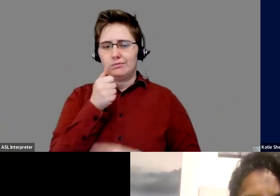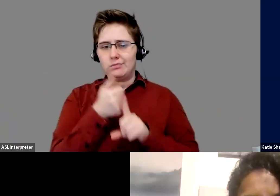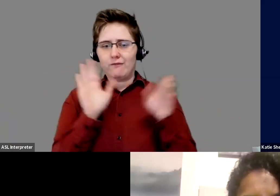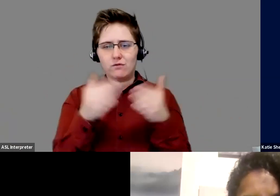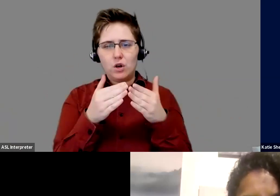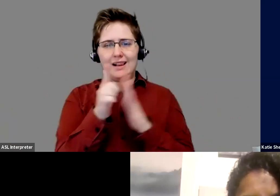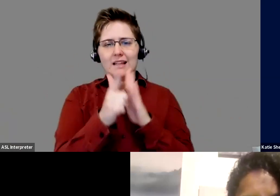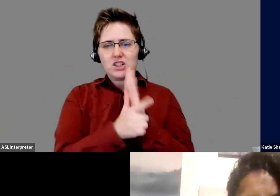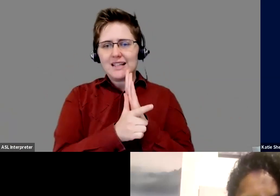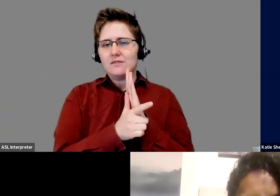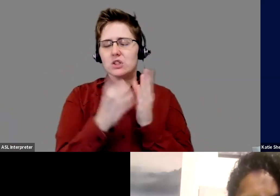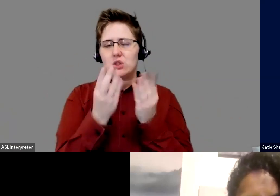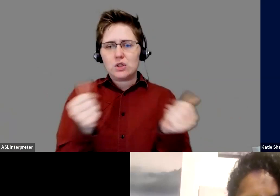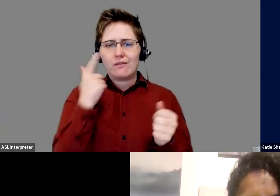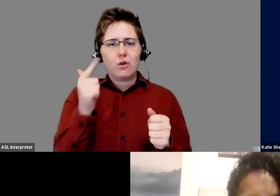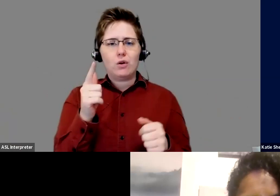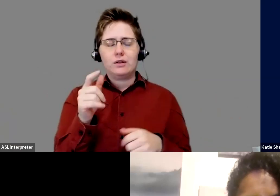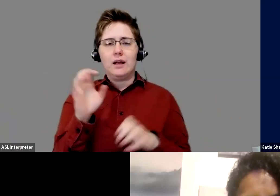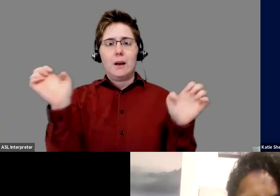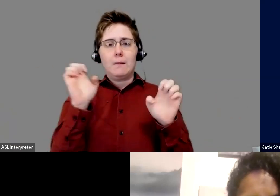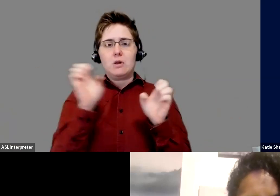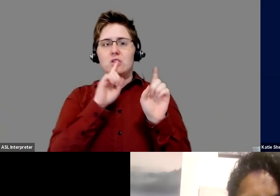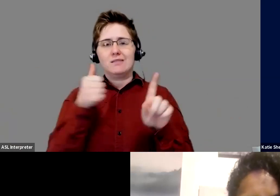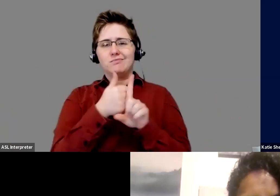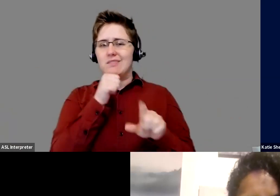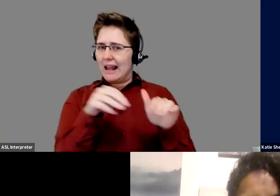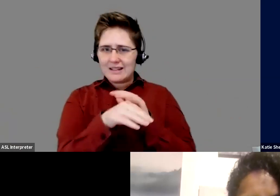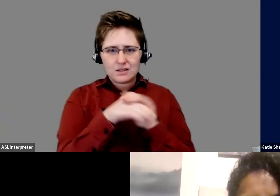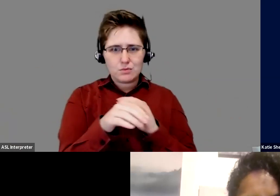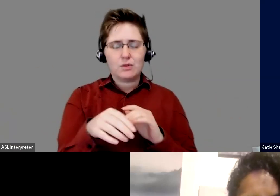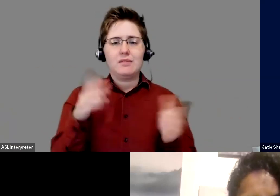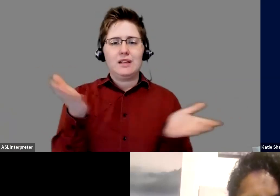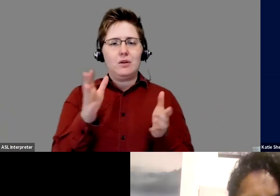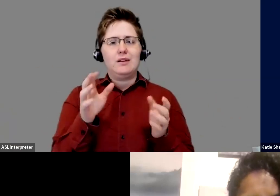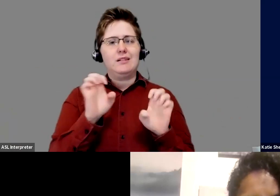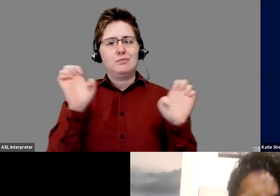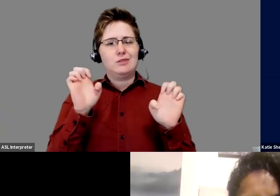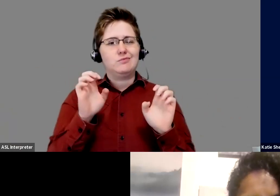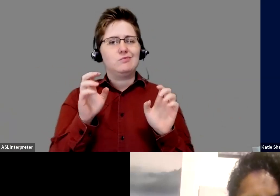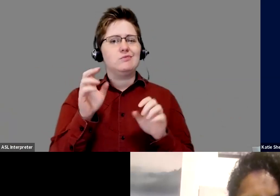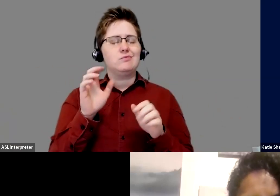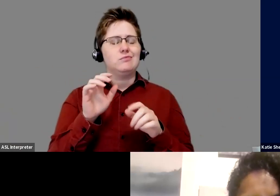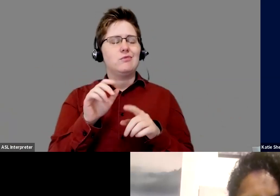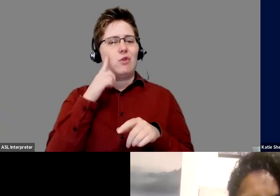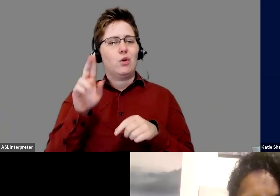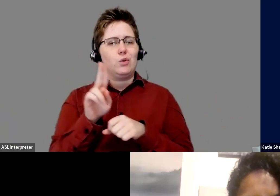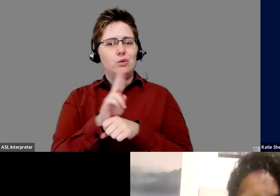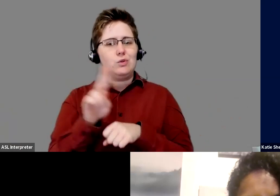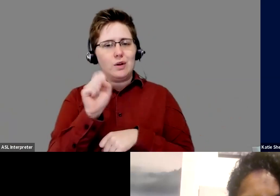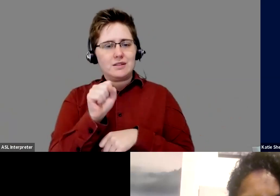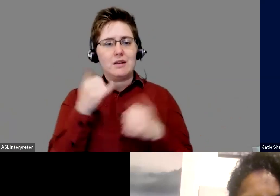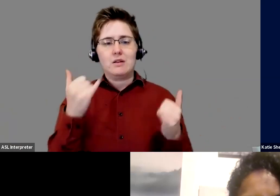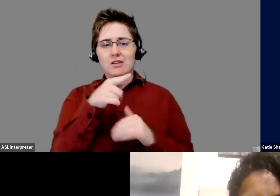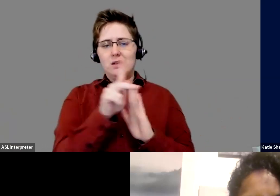legislative solutions to inaccessible emergency response practices in the U.S., and currently, she serves as a